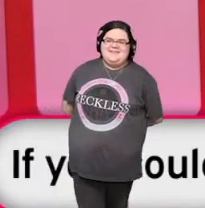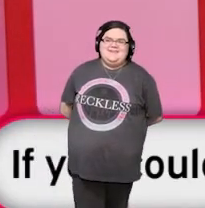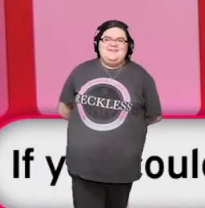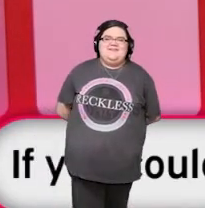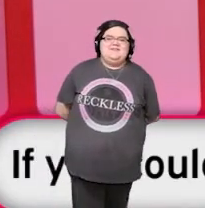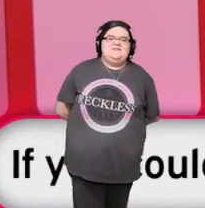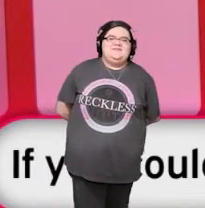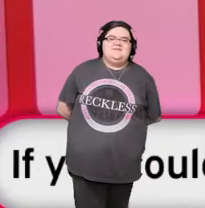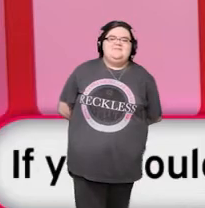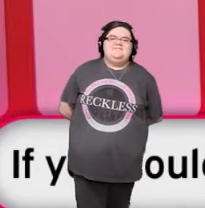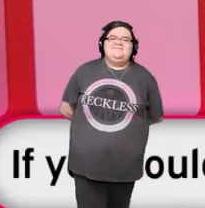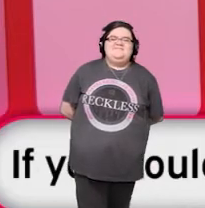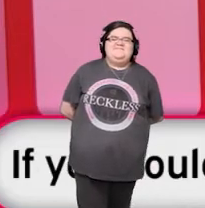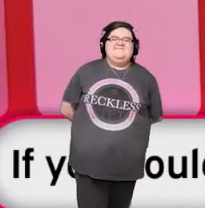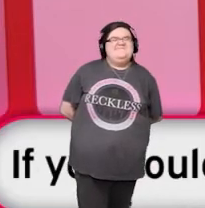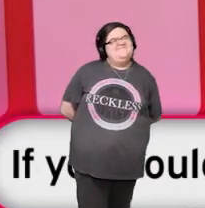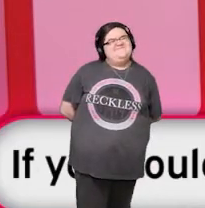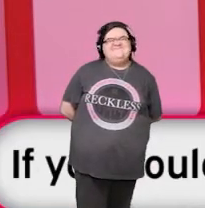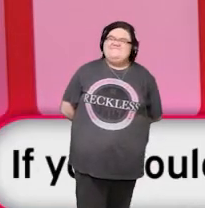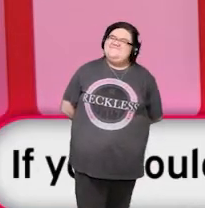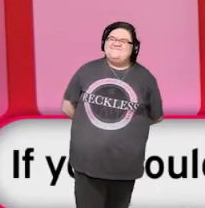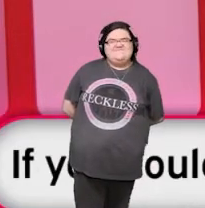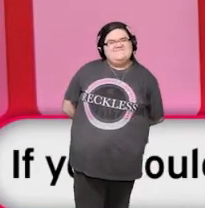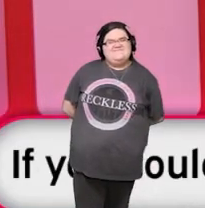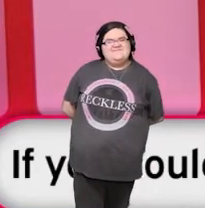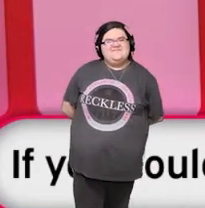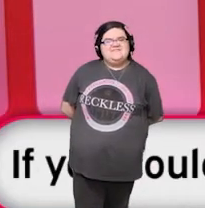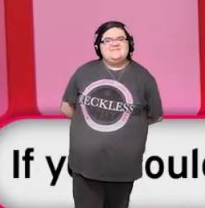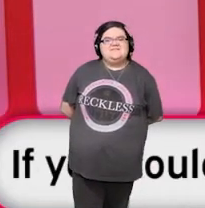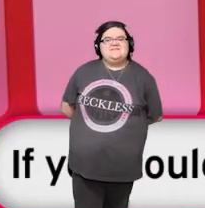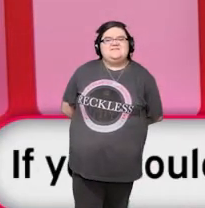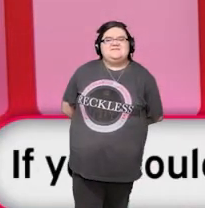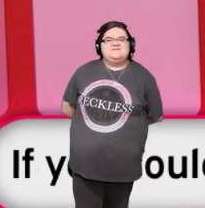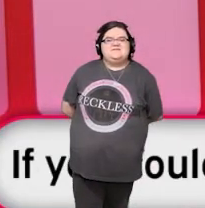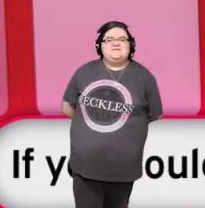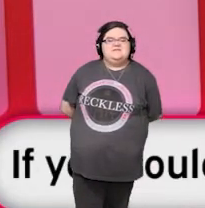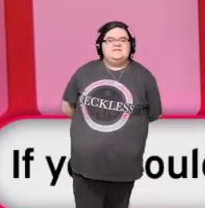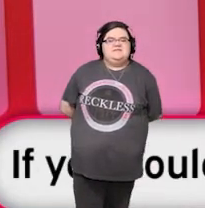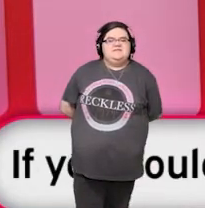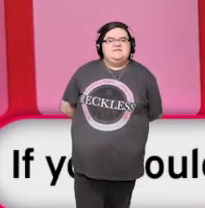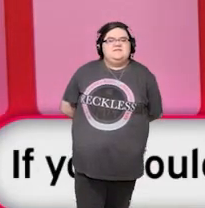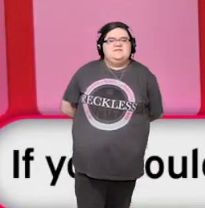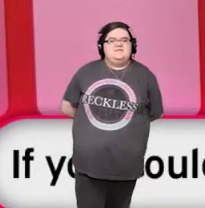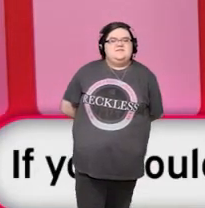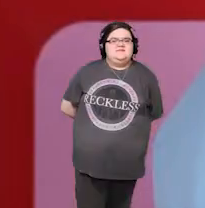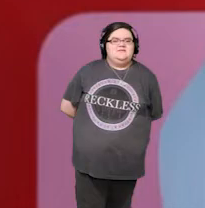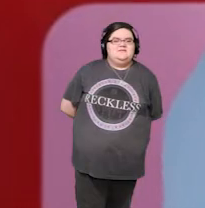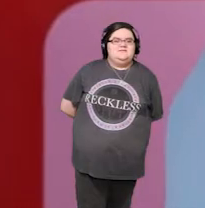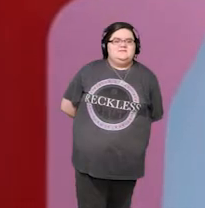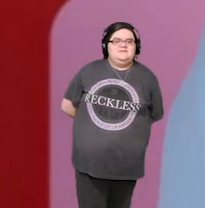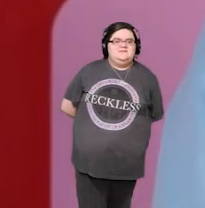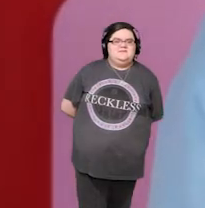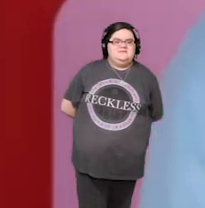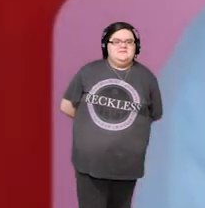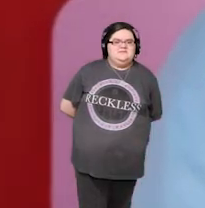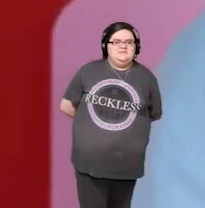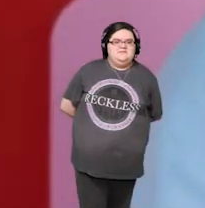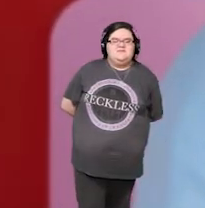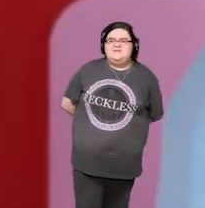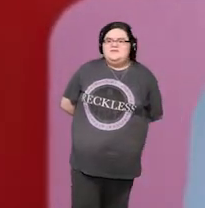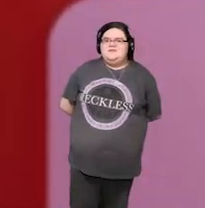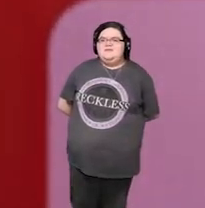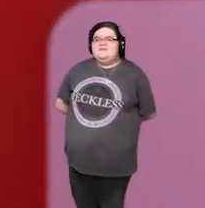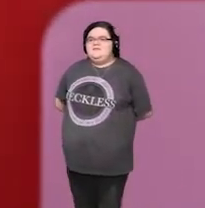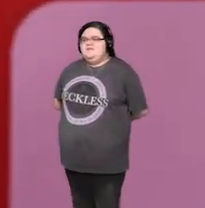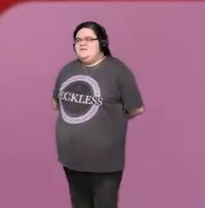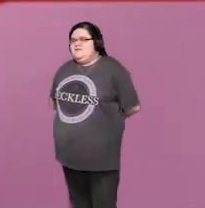Time. Ooh. Sorry. No, because you want to die at some point, no? What, you want to die? Eventually, yeah. I don't want to